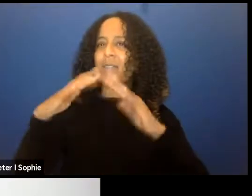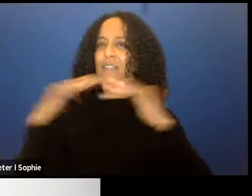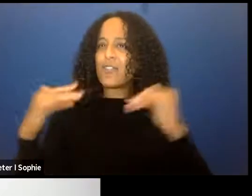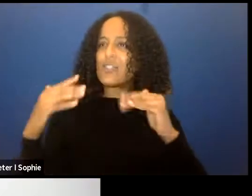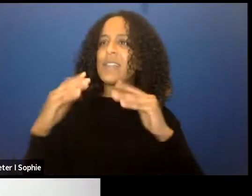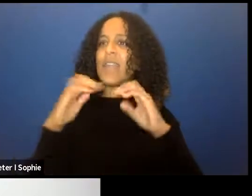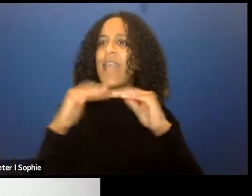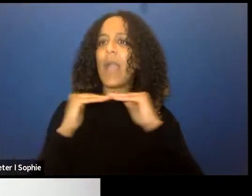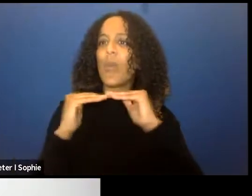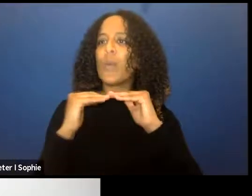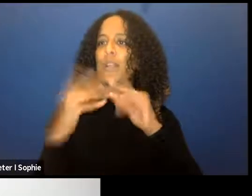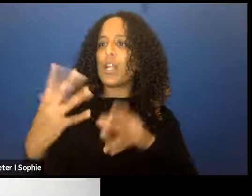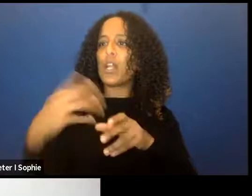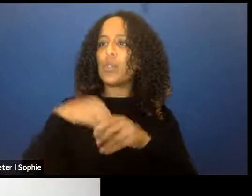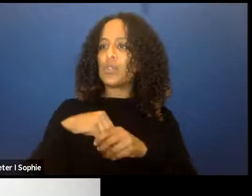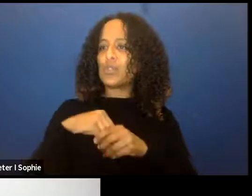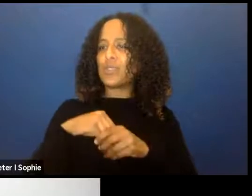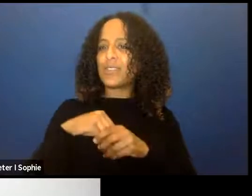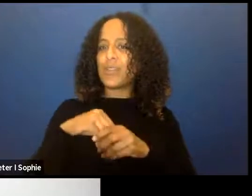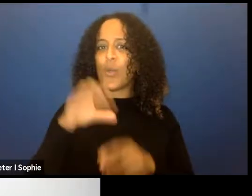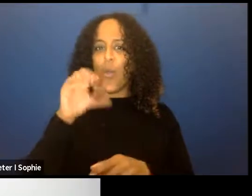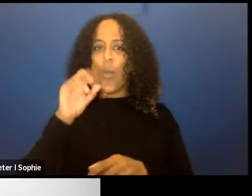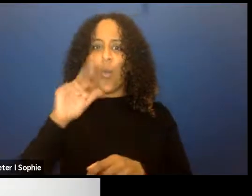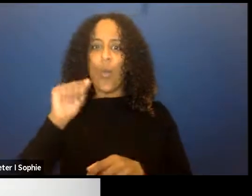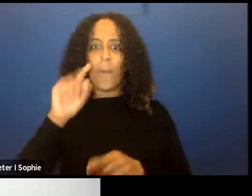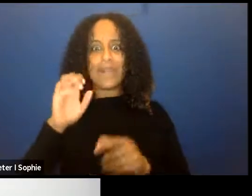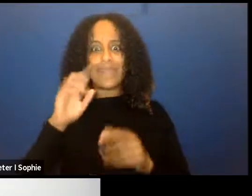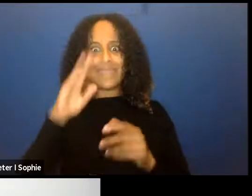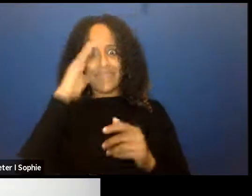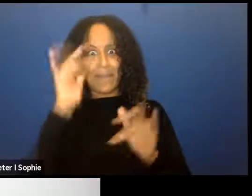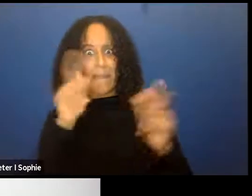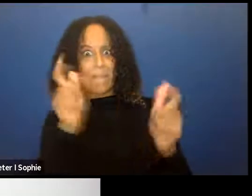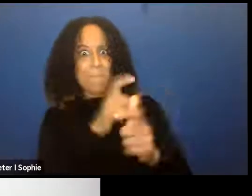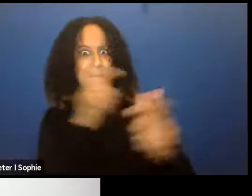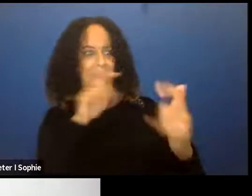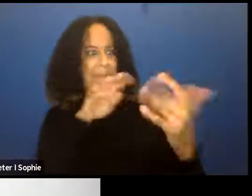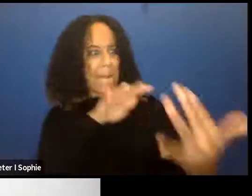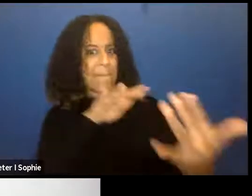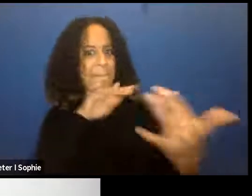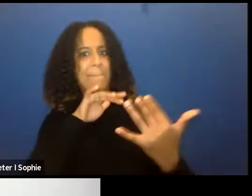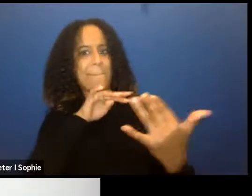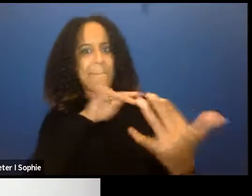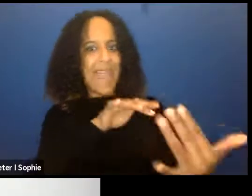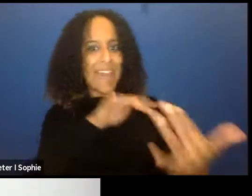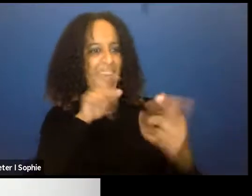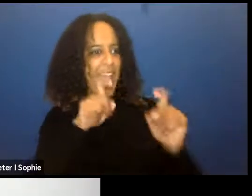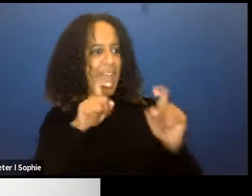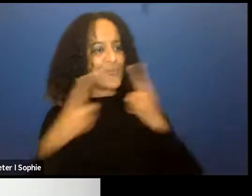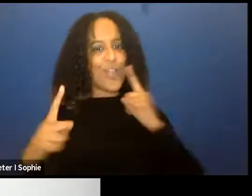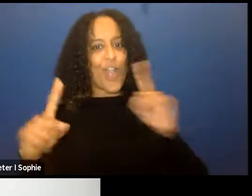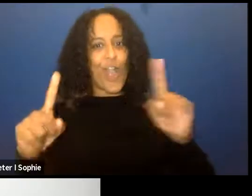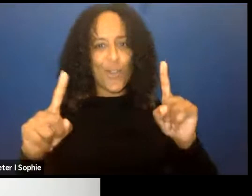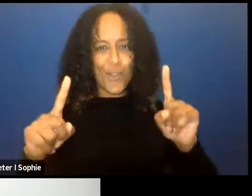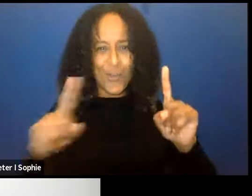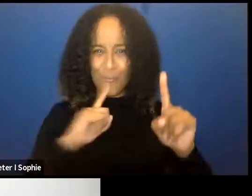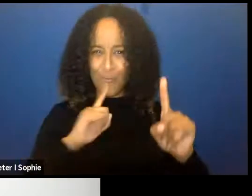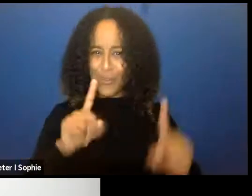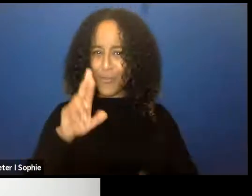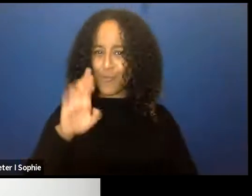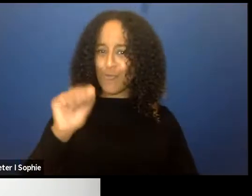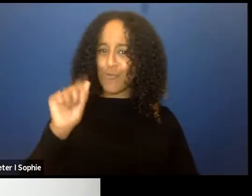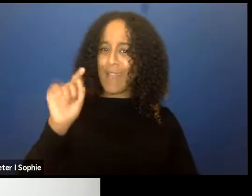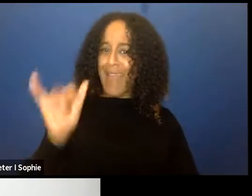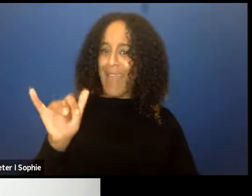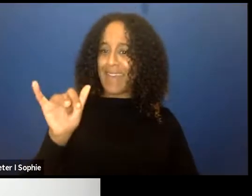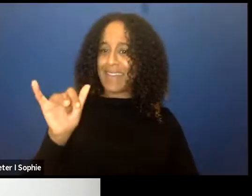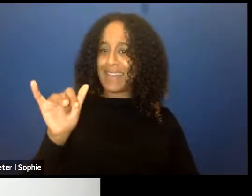a corporate sense, it seems like such a big battle to have to conquer. But the reality